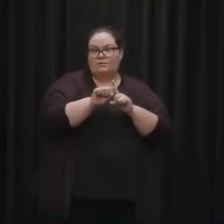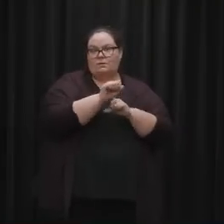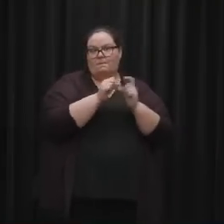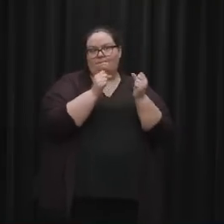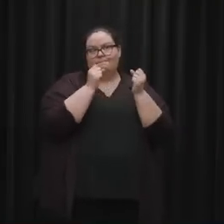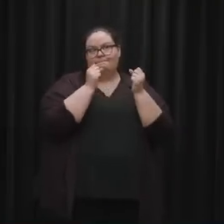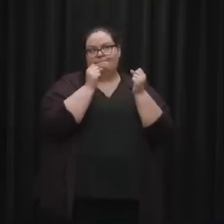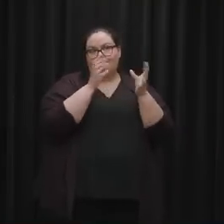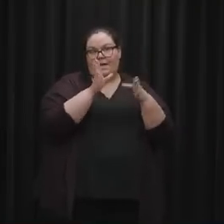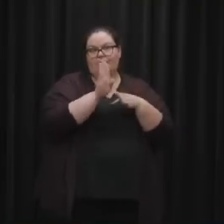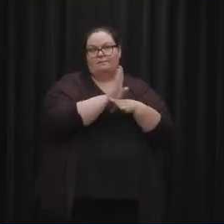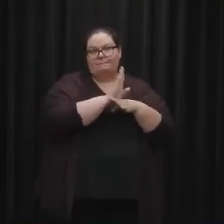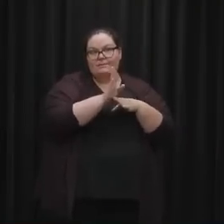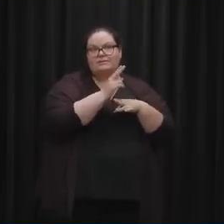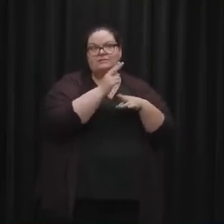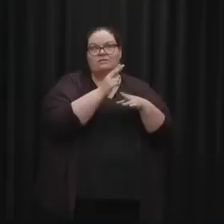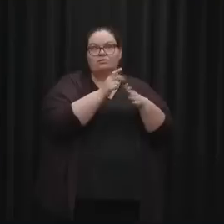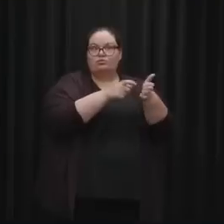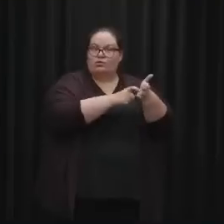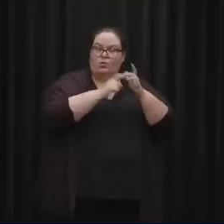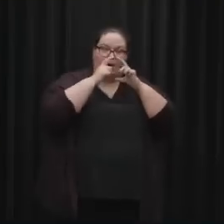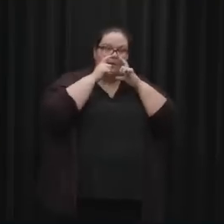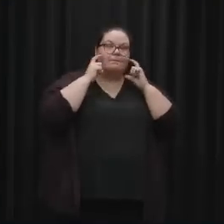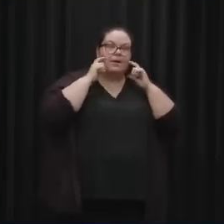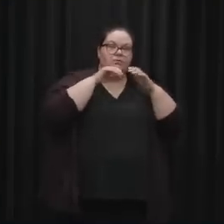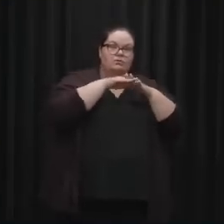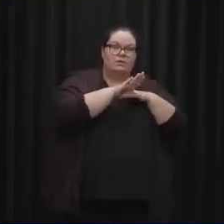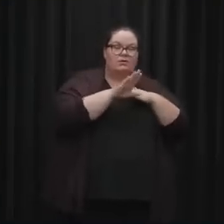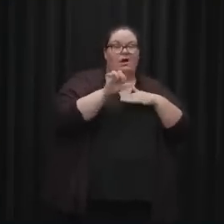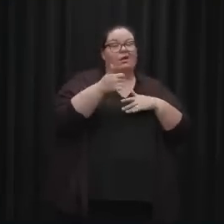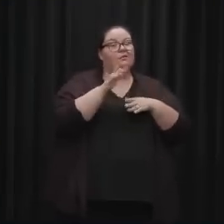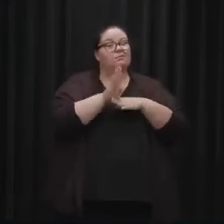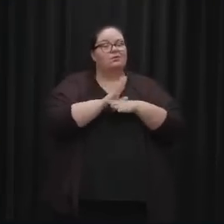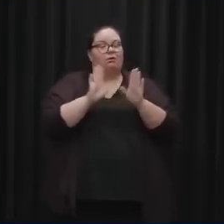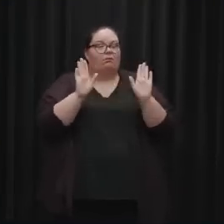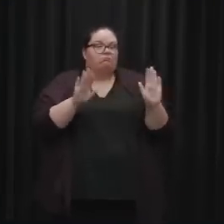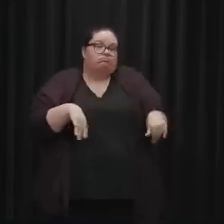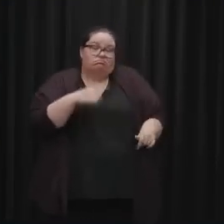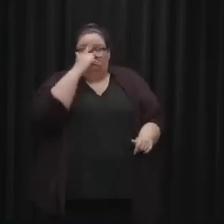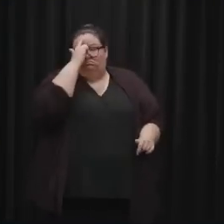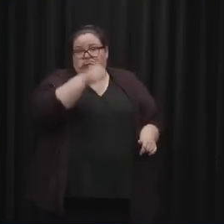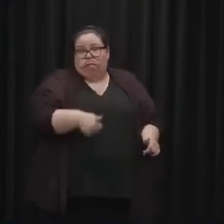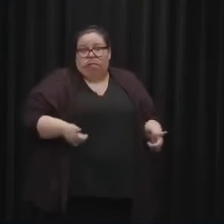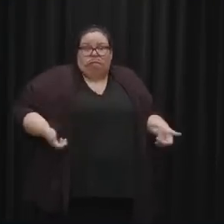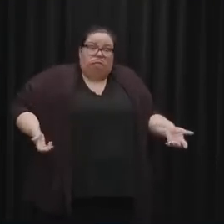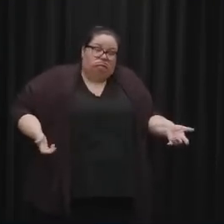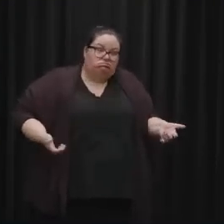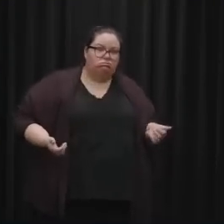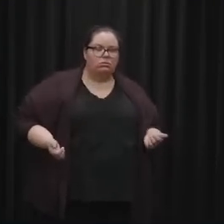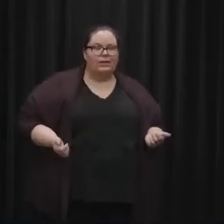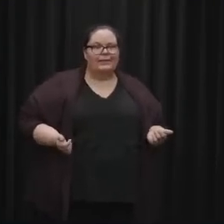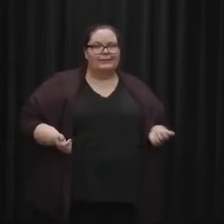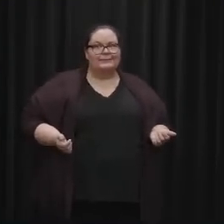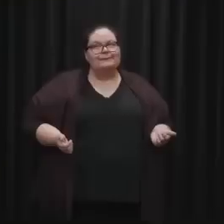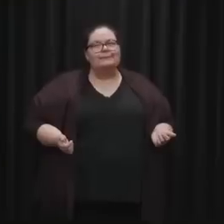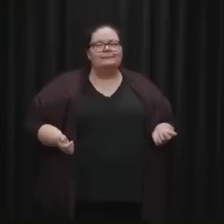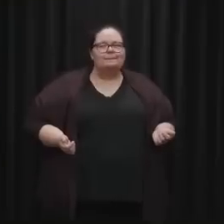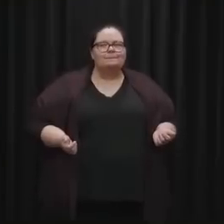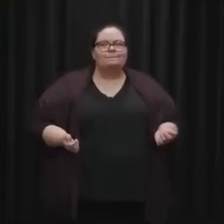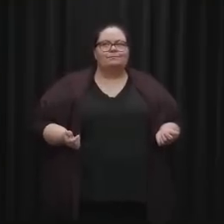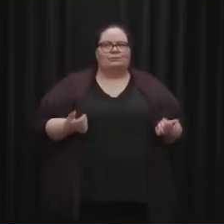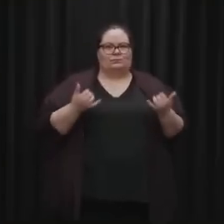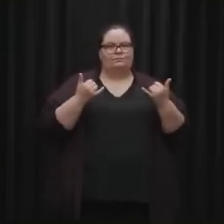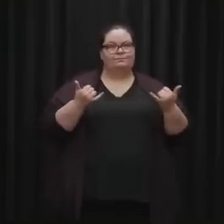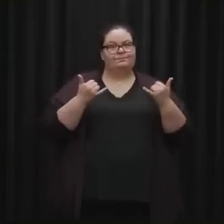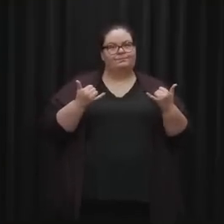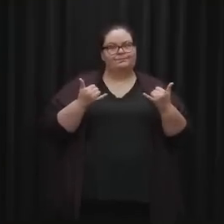Many businesses are enforcing it, but some aren't. Some are saying it's optional. It's not. It's we're okay. So I think what we're